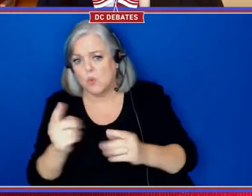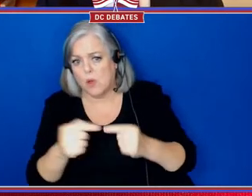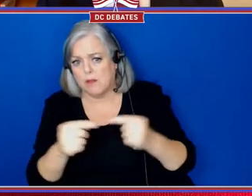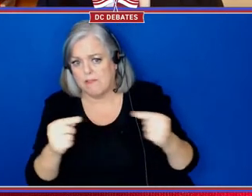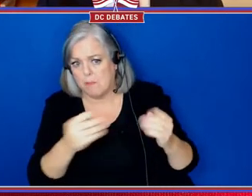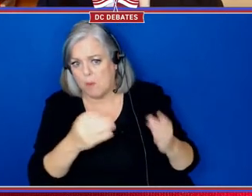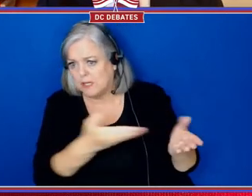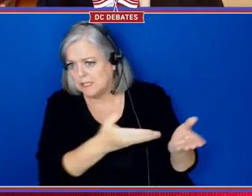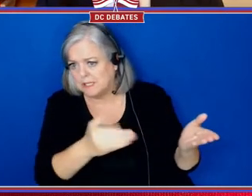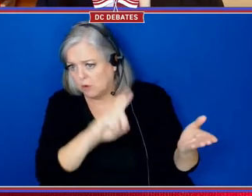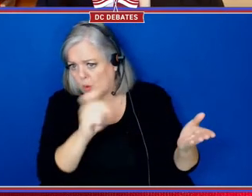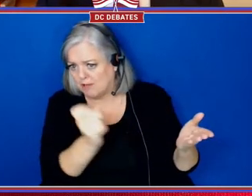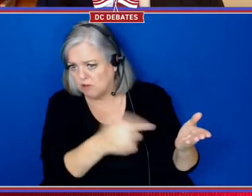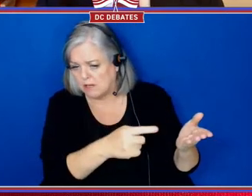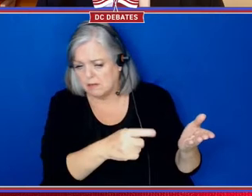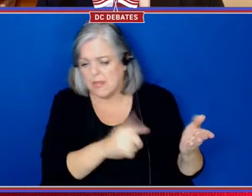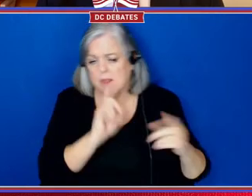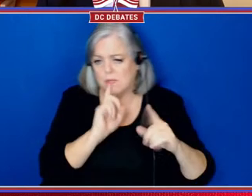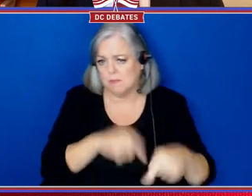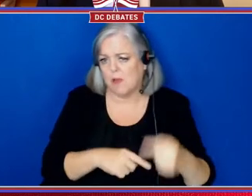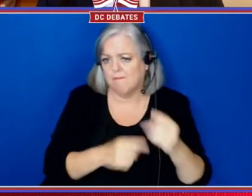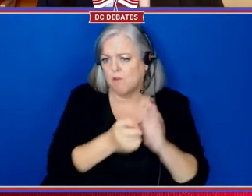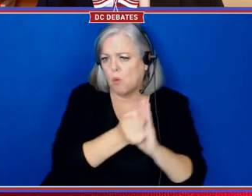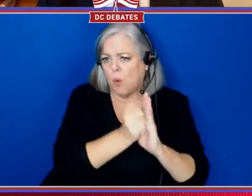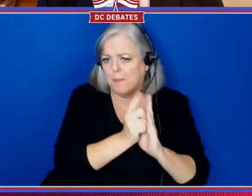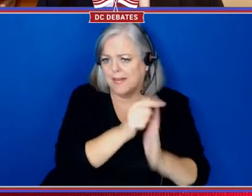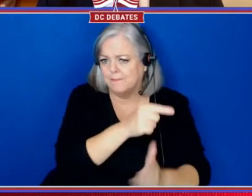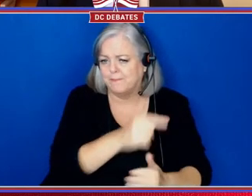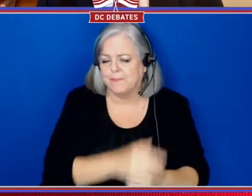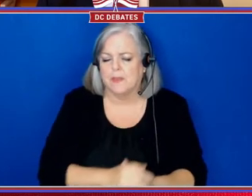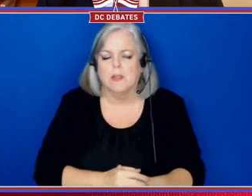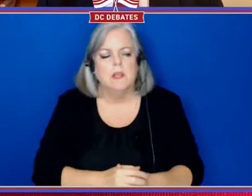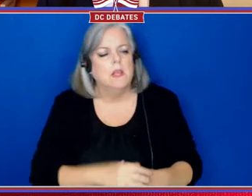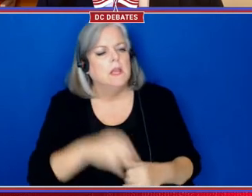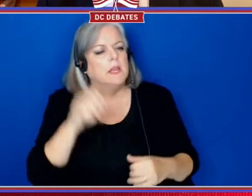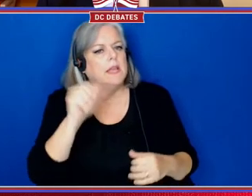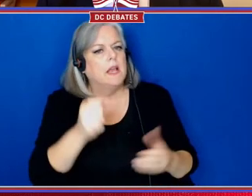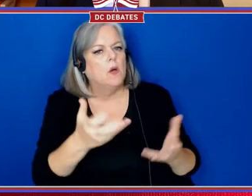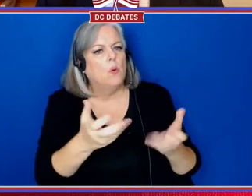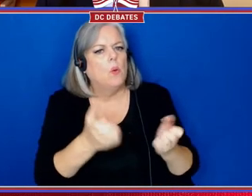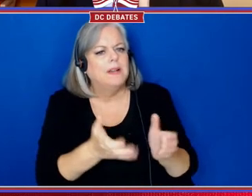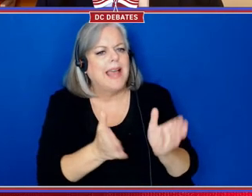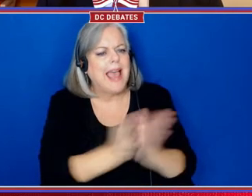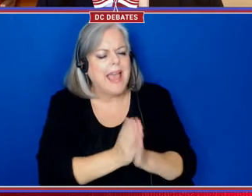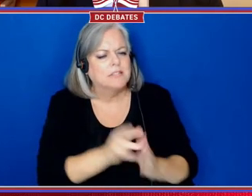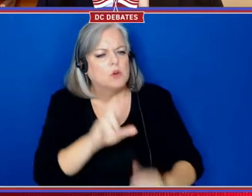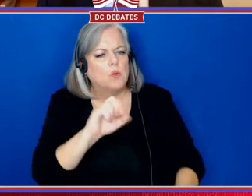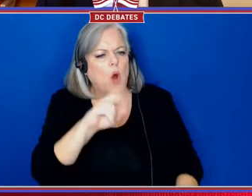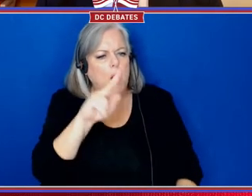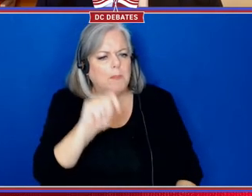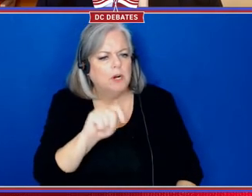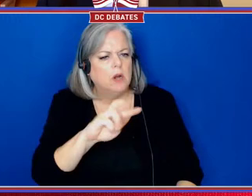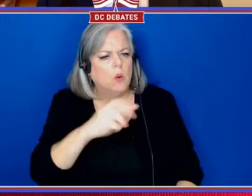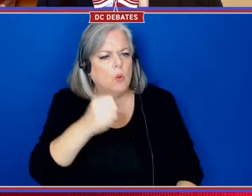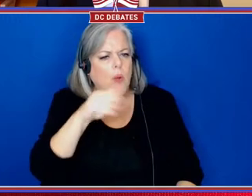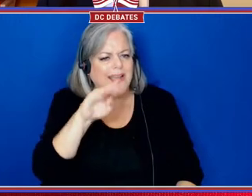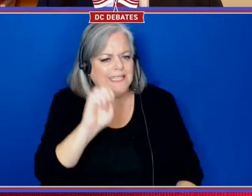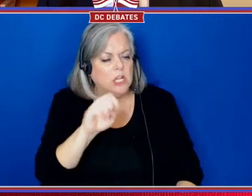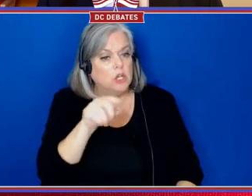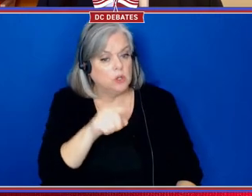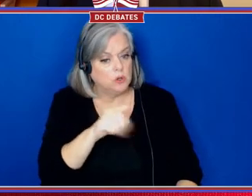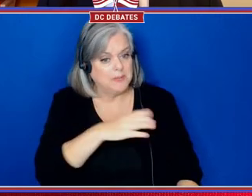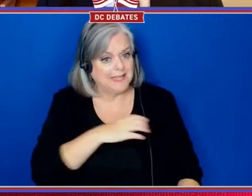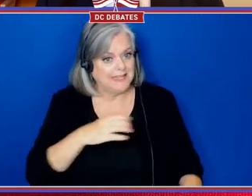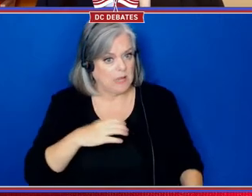respond. Yeah, I'd like to ask this to Robert White. He's been a council member for 6 years, and I